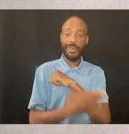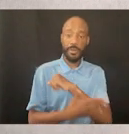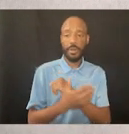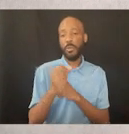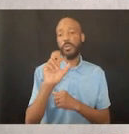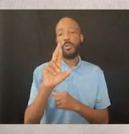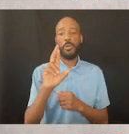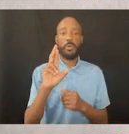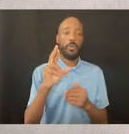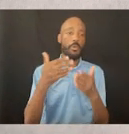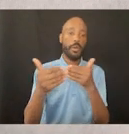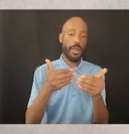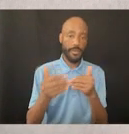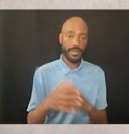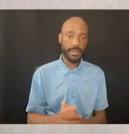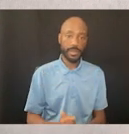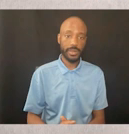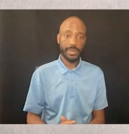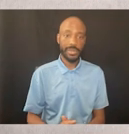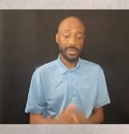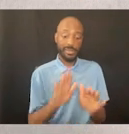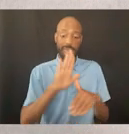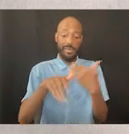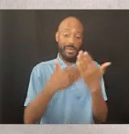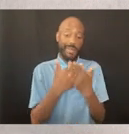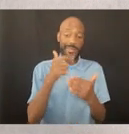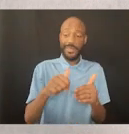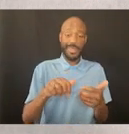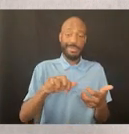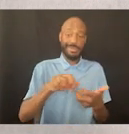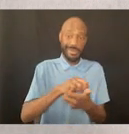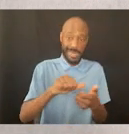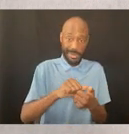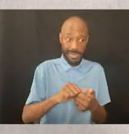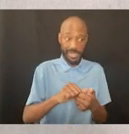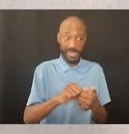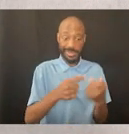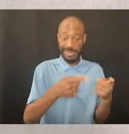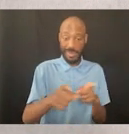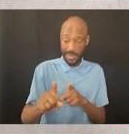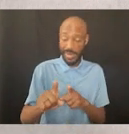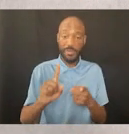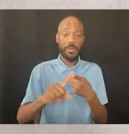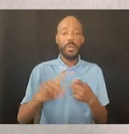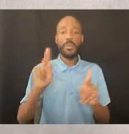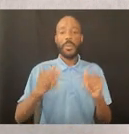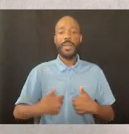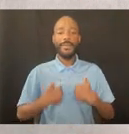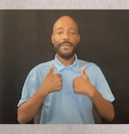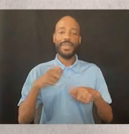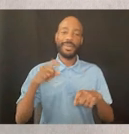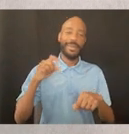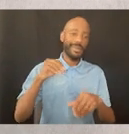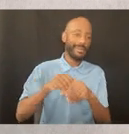whatever, that all of this damage is being done to. So people are living in toxic dumps, in